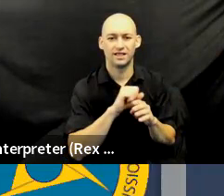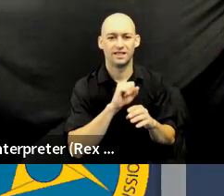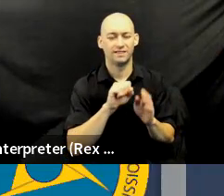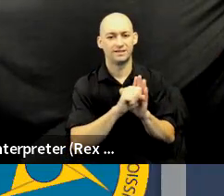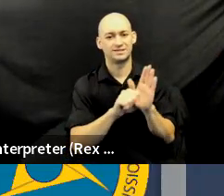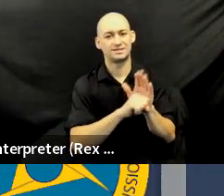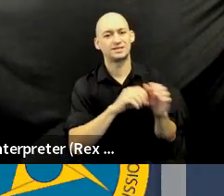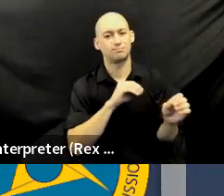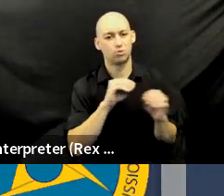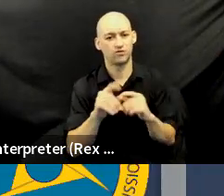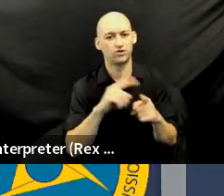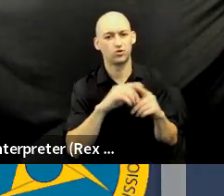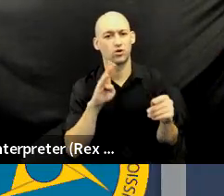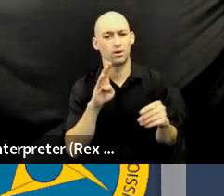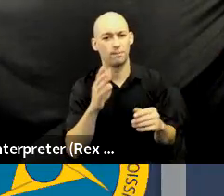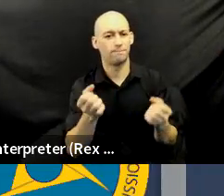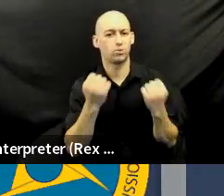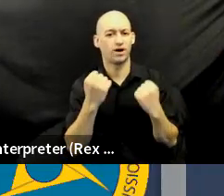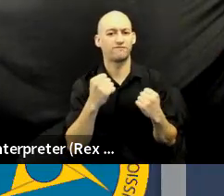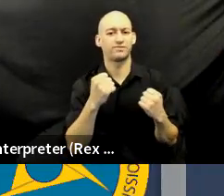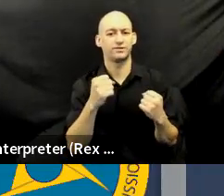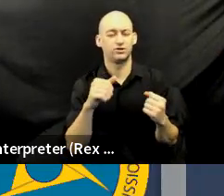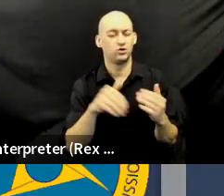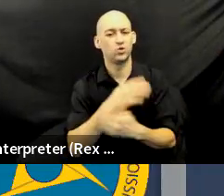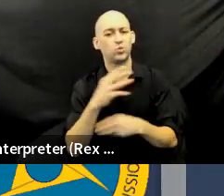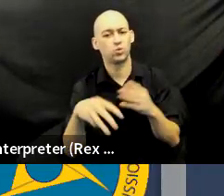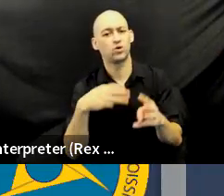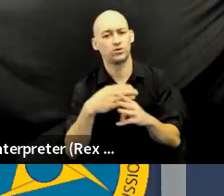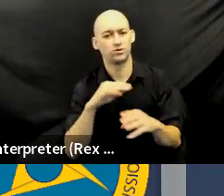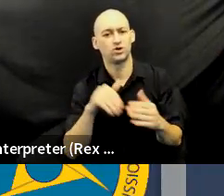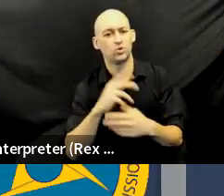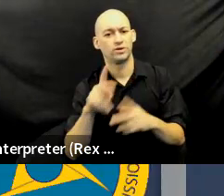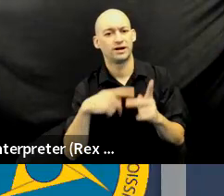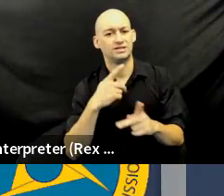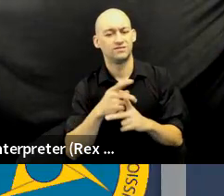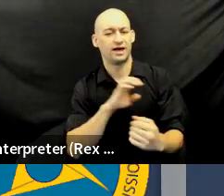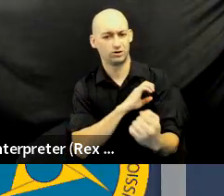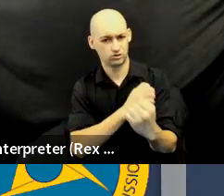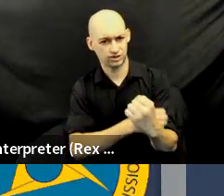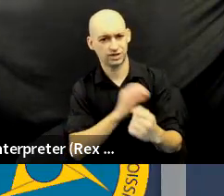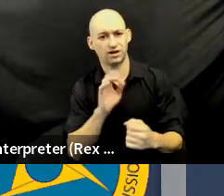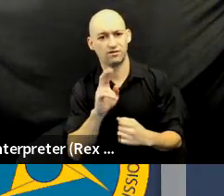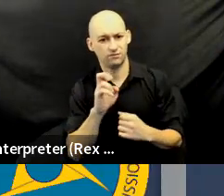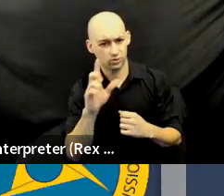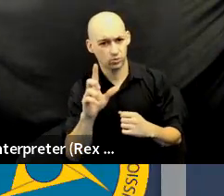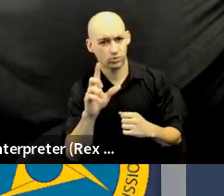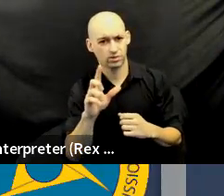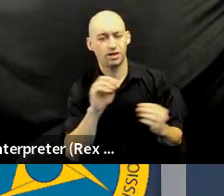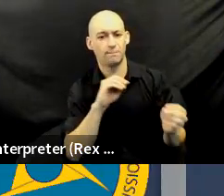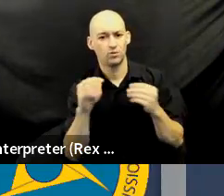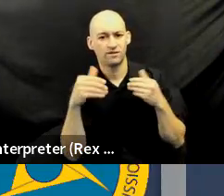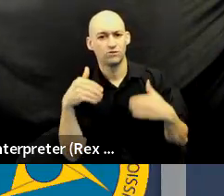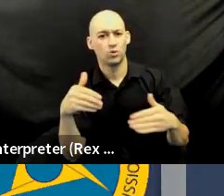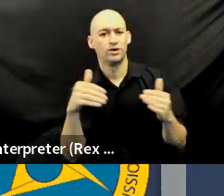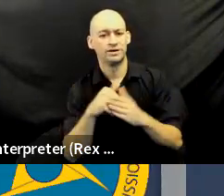this brave new world of new kinds of energy, fueling, and moving forward in